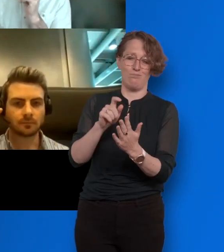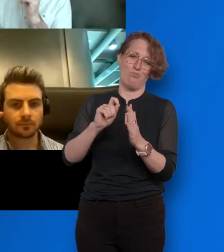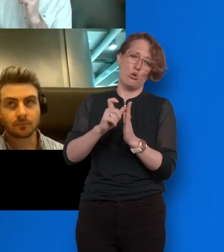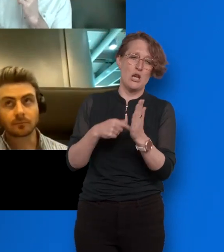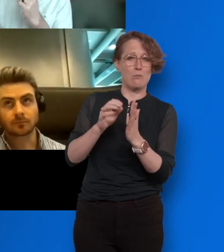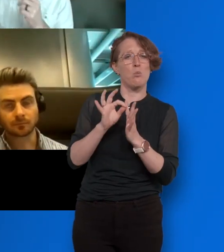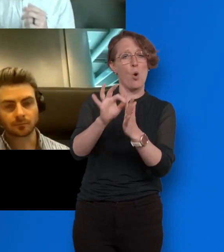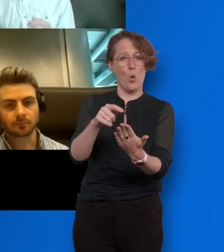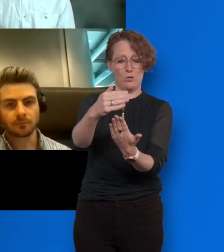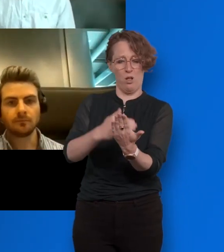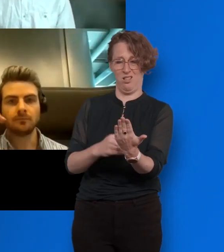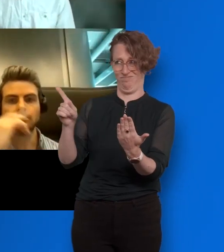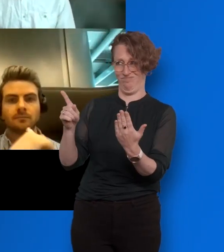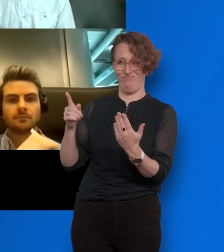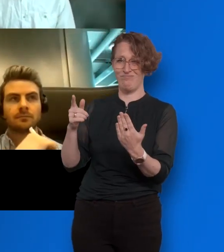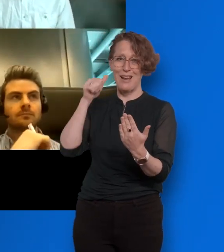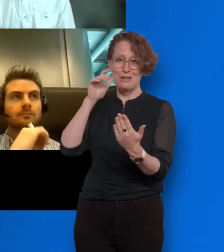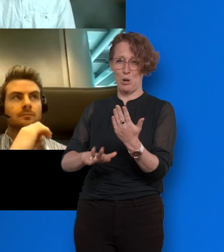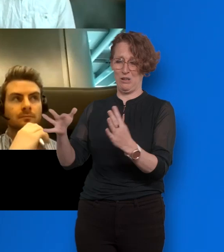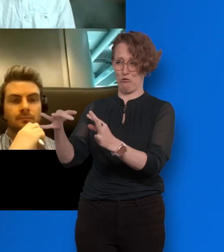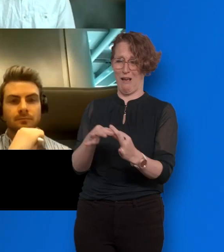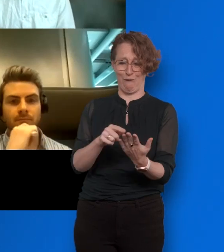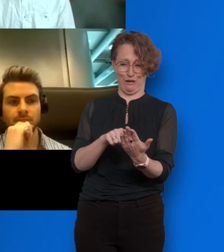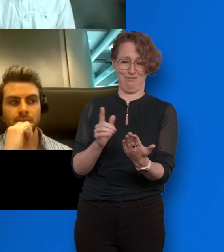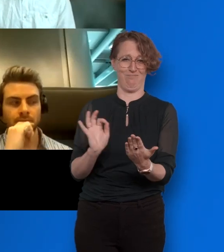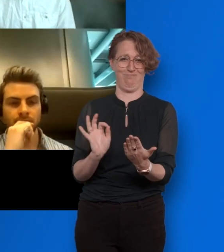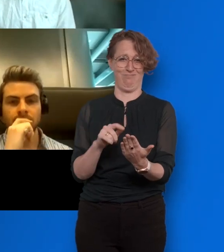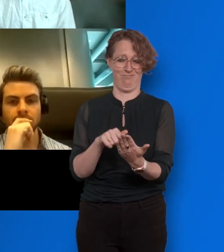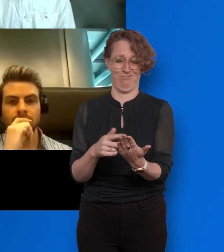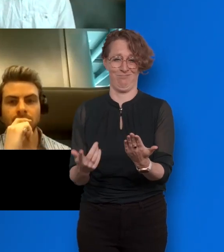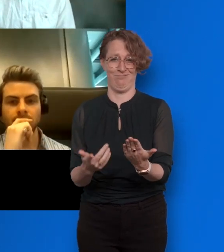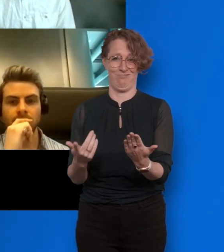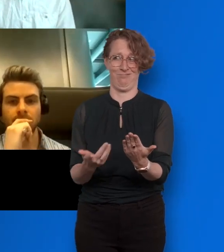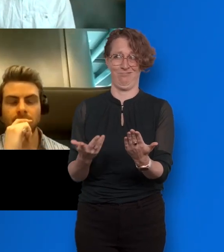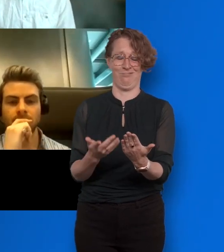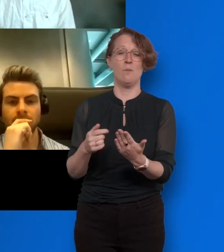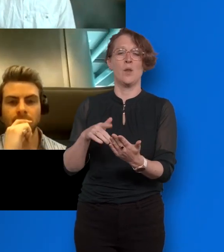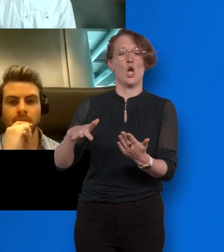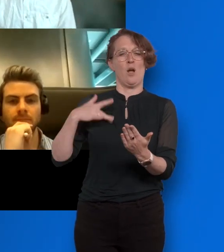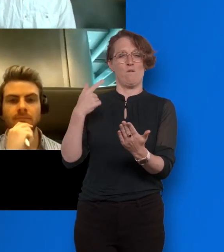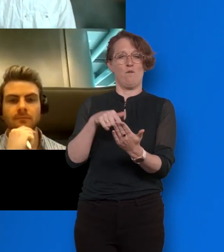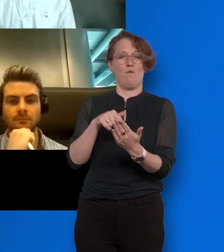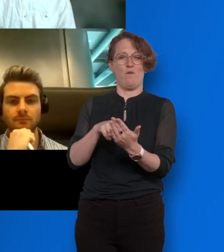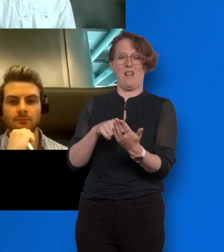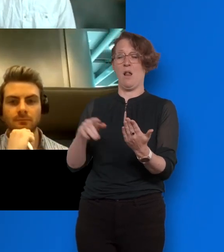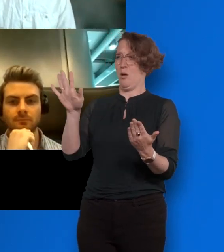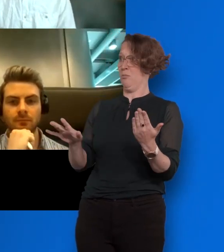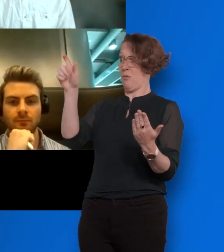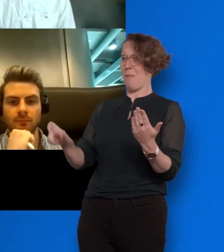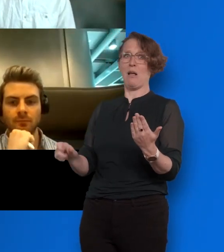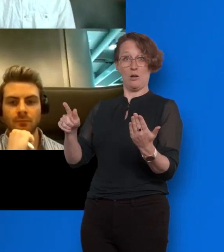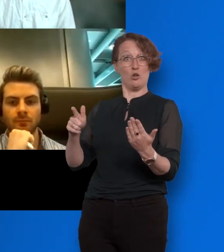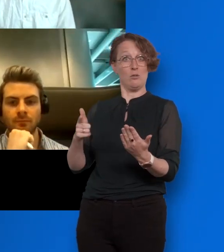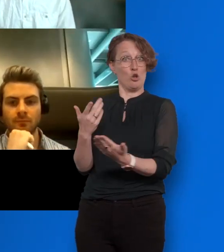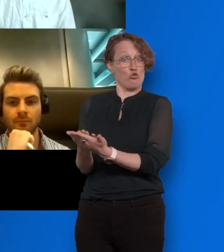And perhaps that's where we've been previously, where publication lists have sort of overwhelmed reviewers and made them feel that this must be a credible applicant, when actually some